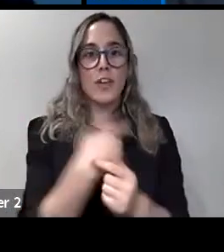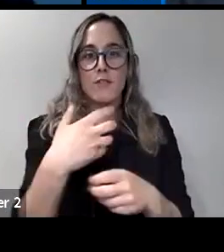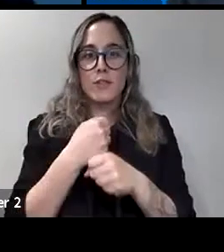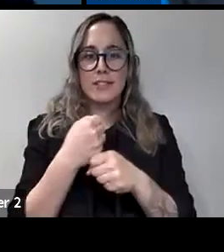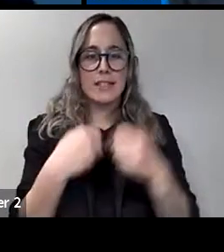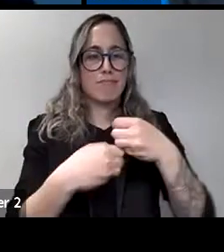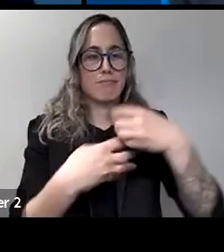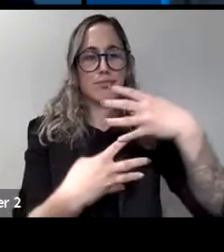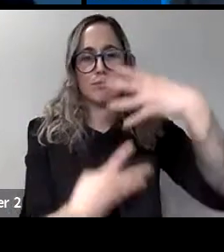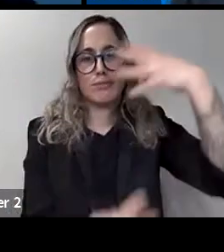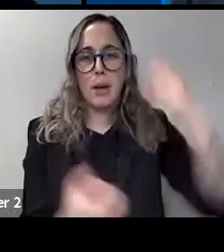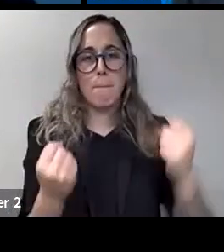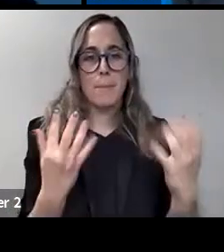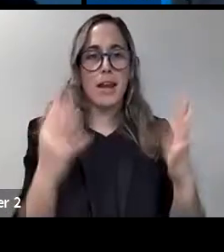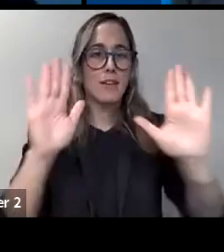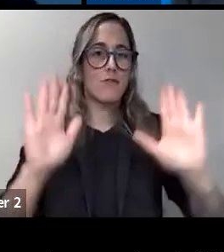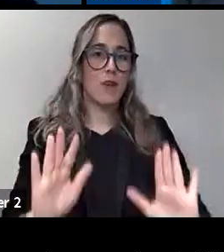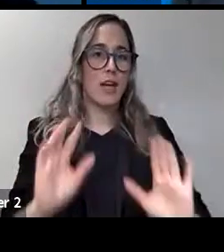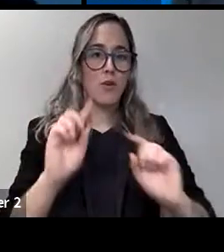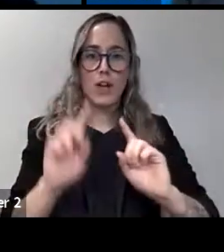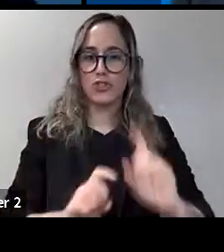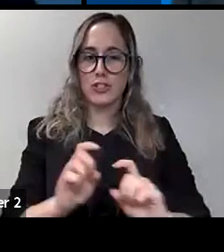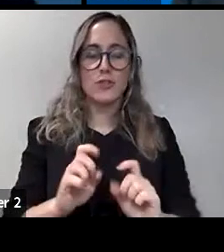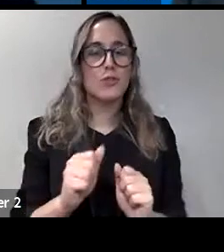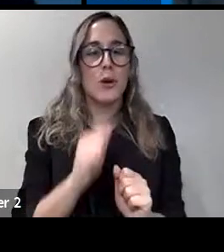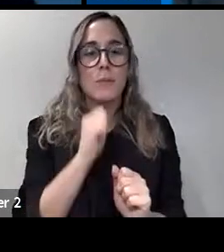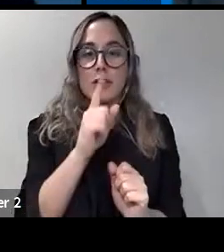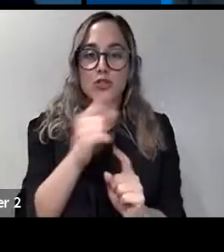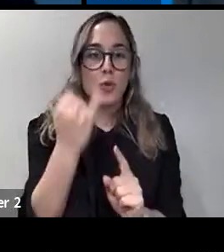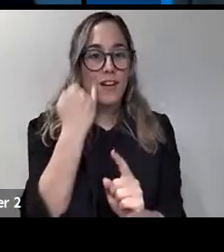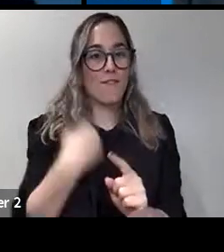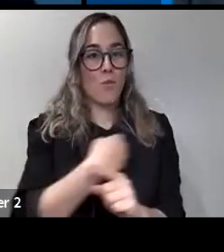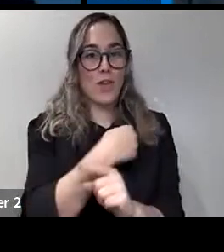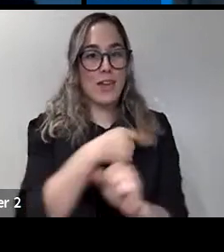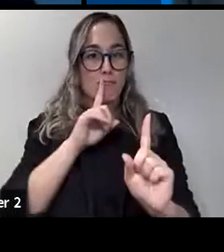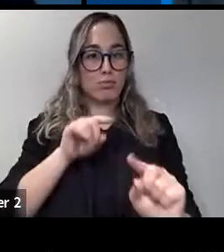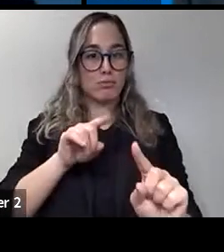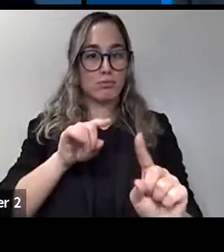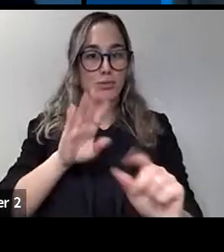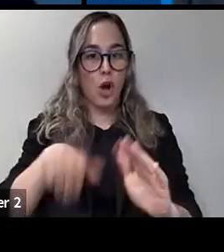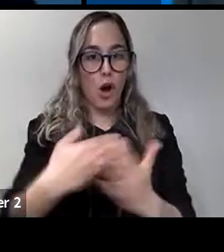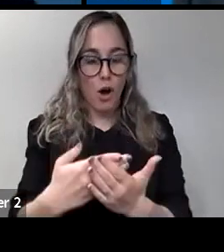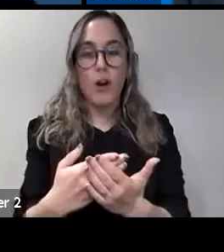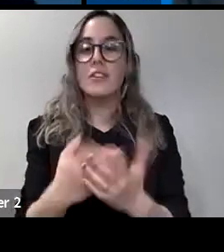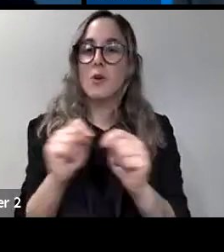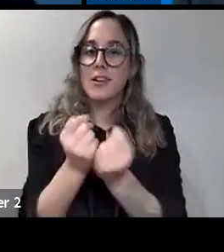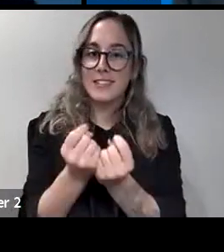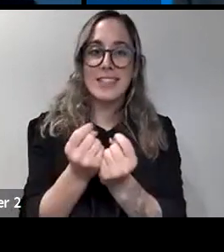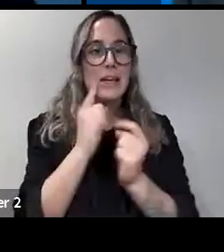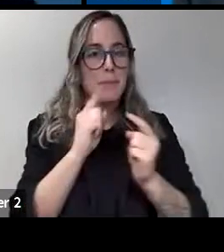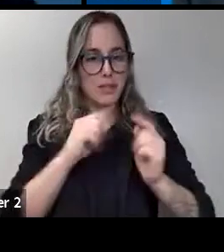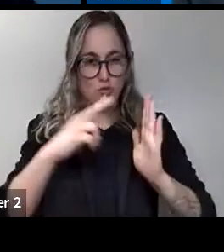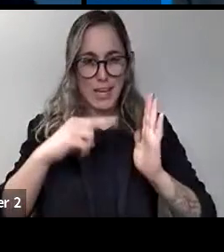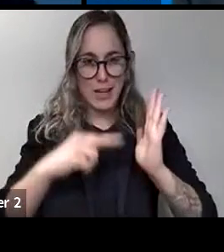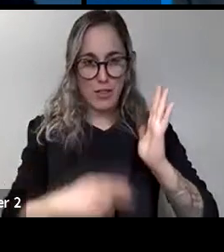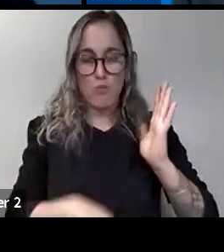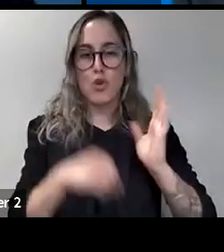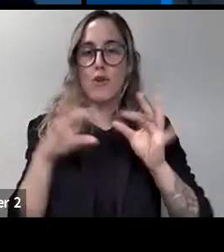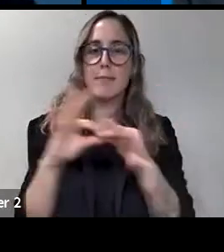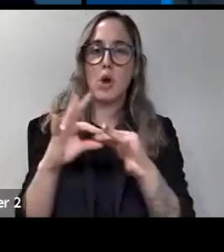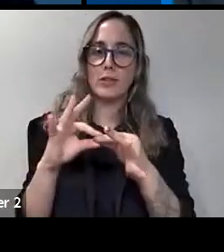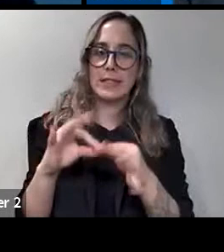questions. And I don't think we're going to be able to get through them all. We have a great team working through them to help us with